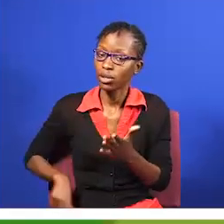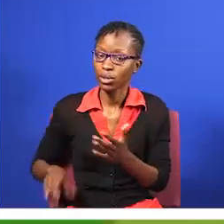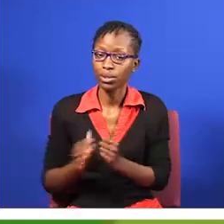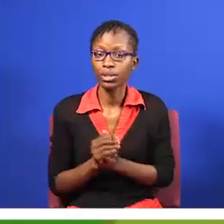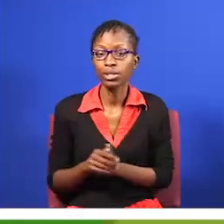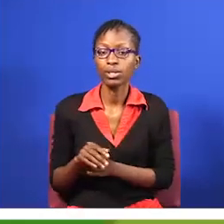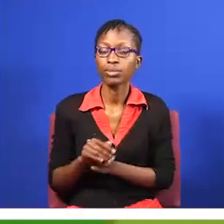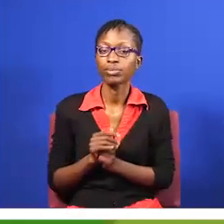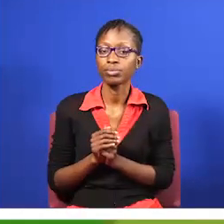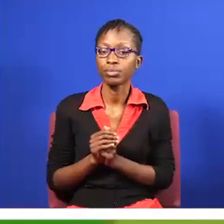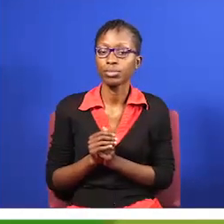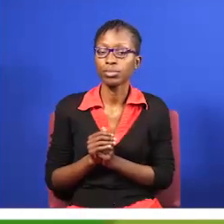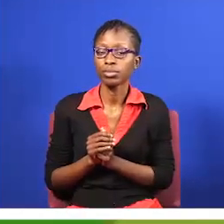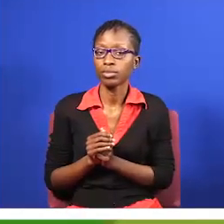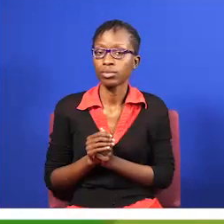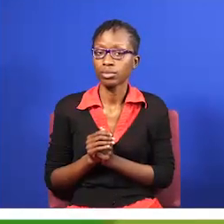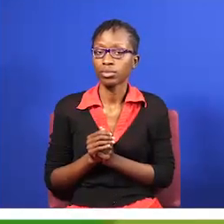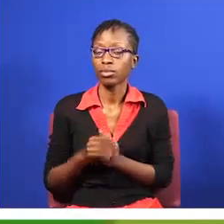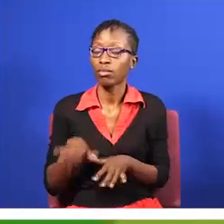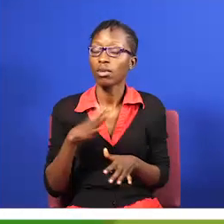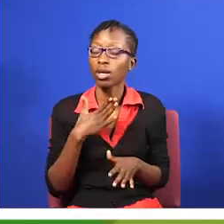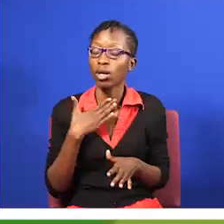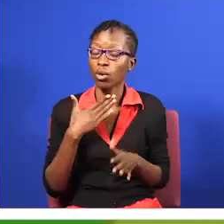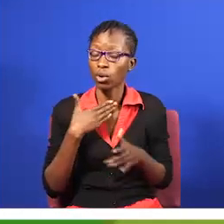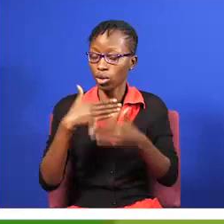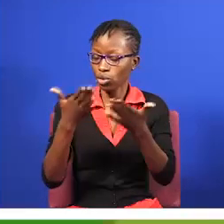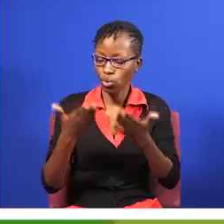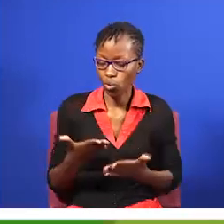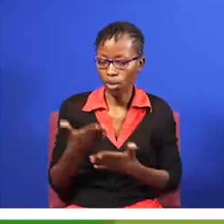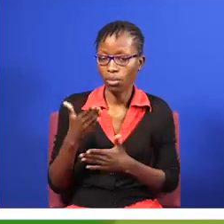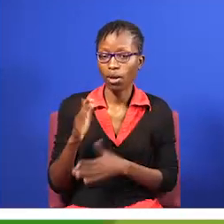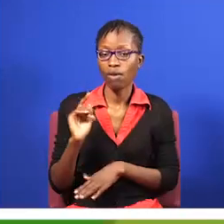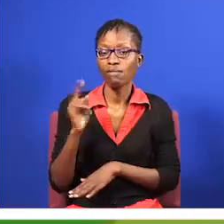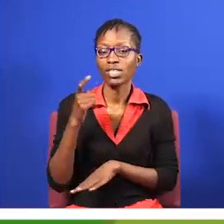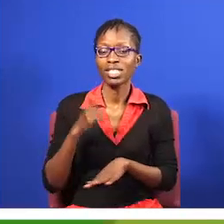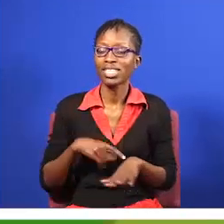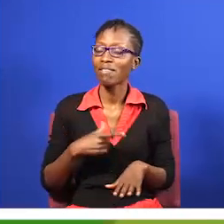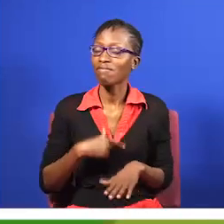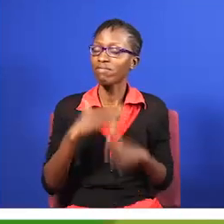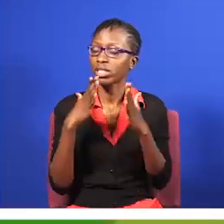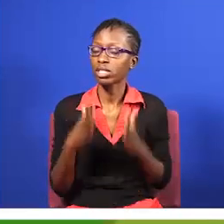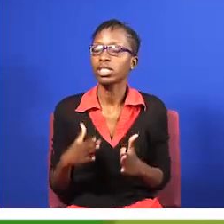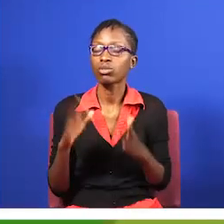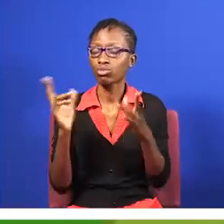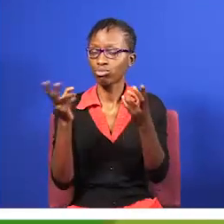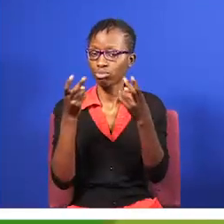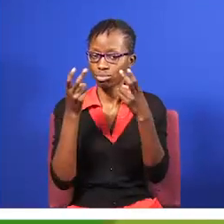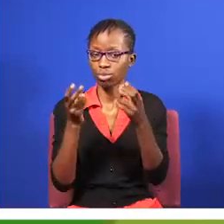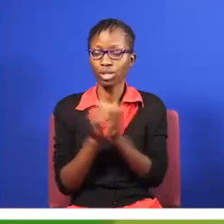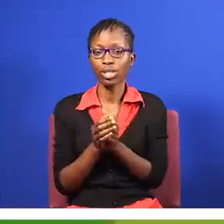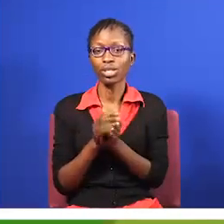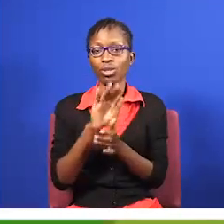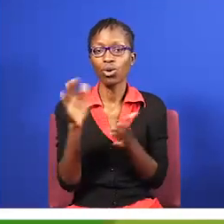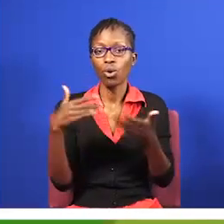Lord. I want to take this opportunity to welcome the first time listeners and viewers.